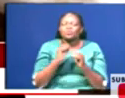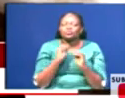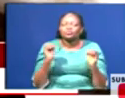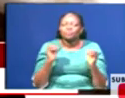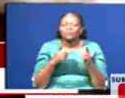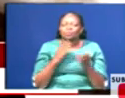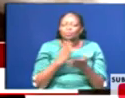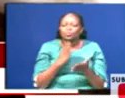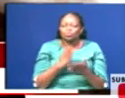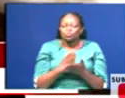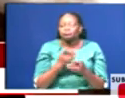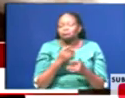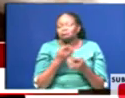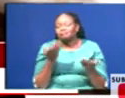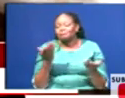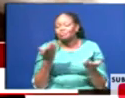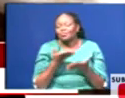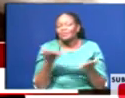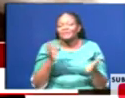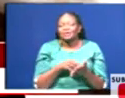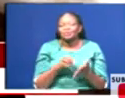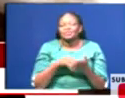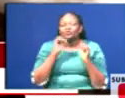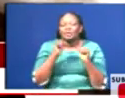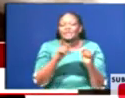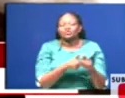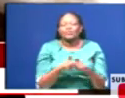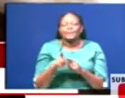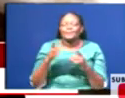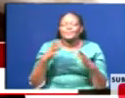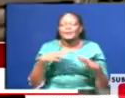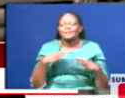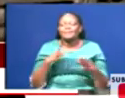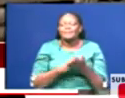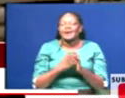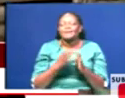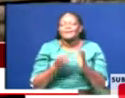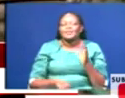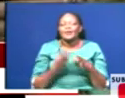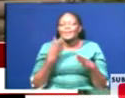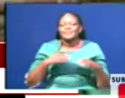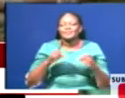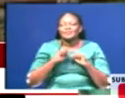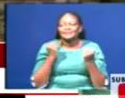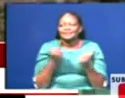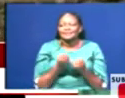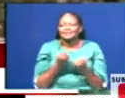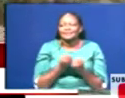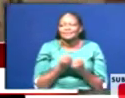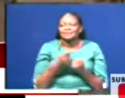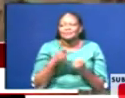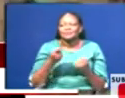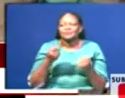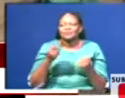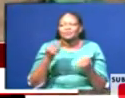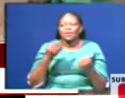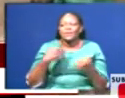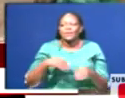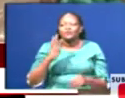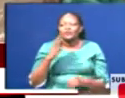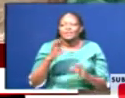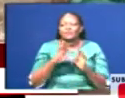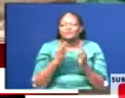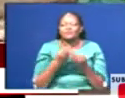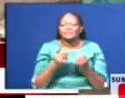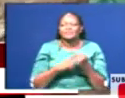the way you are, you can also be a productive person in your society. Kamau, the fourth born in a family of six, is